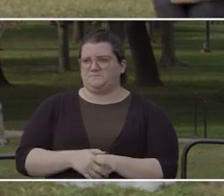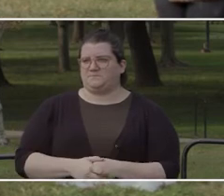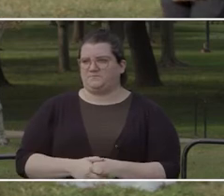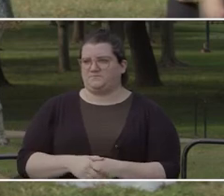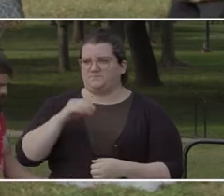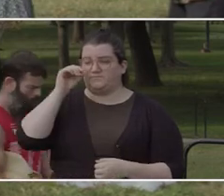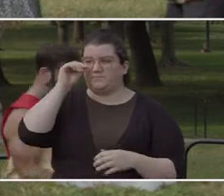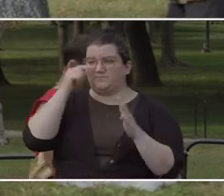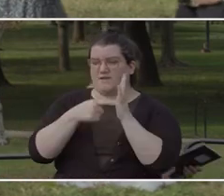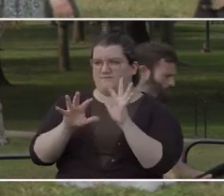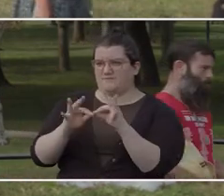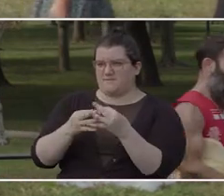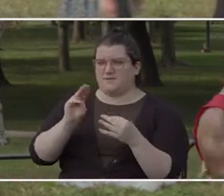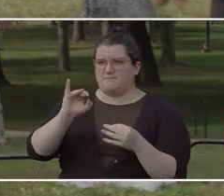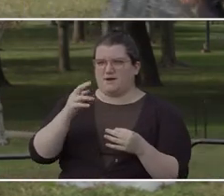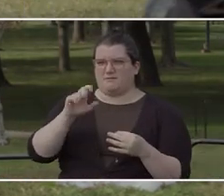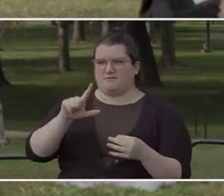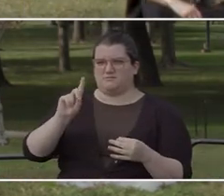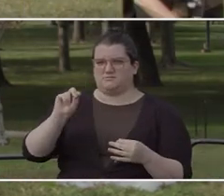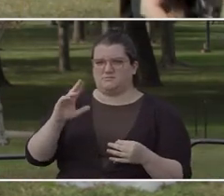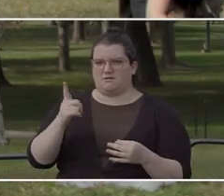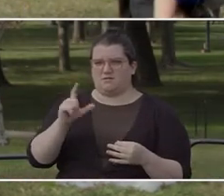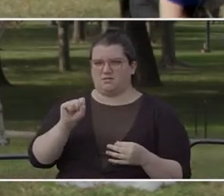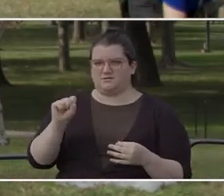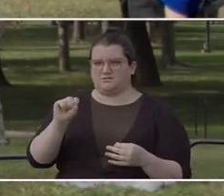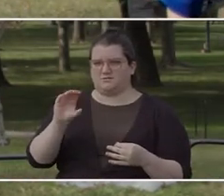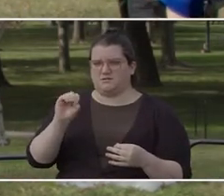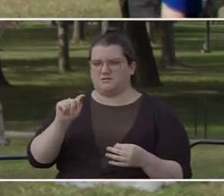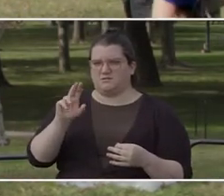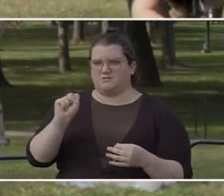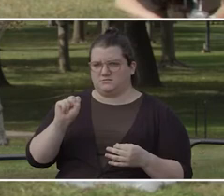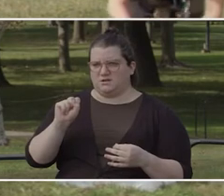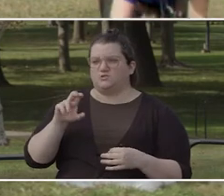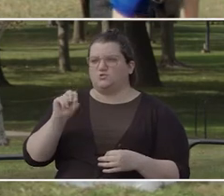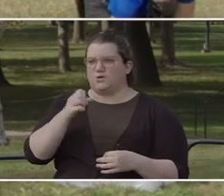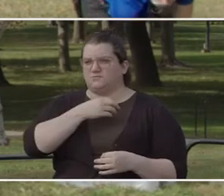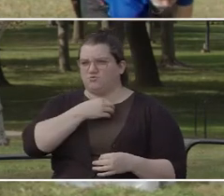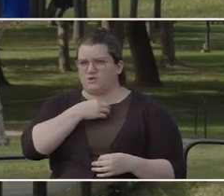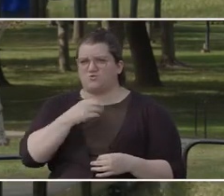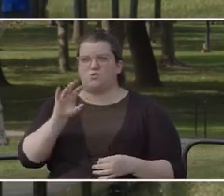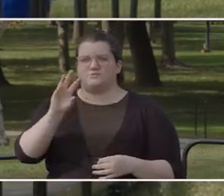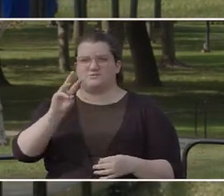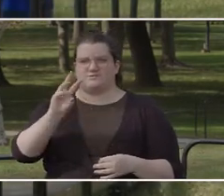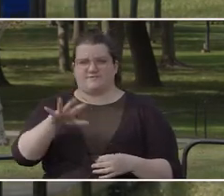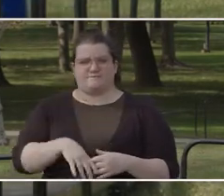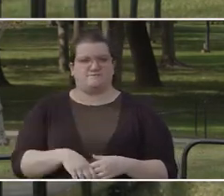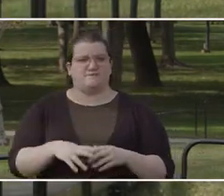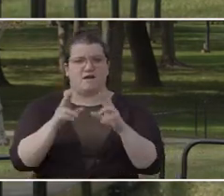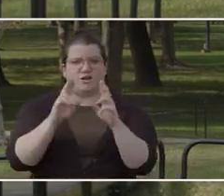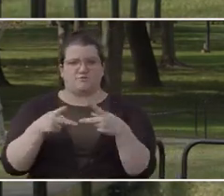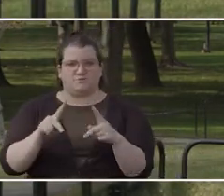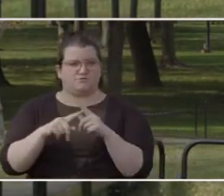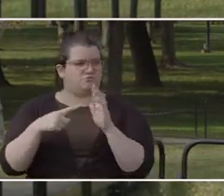On behalf of the family, Michael Douglas Gottes, Gott as in Gott, U.S. Marine Corps, Semper Fi. It's an honor and a privilege